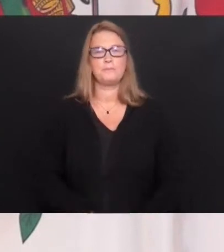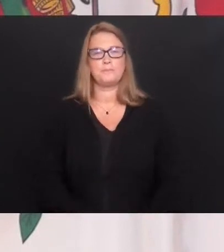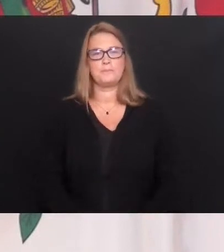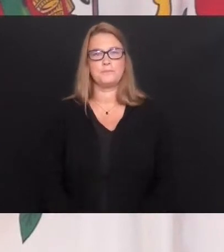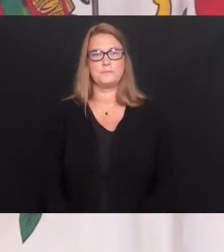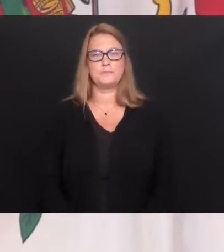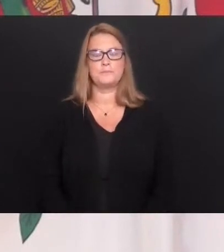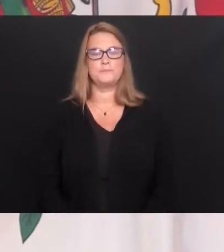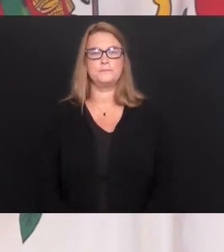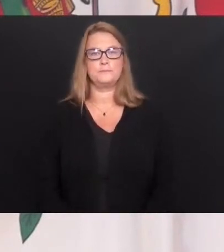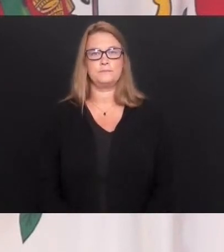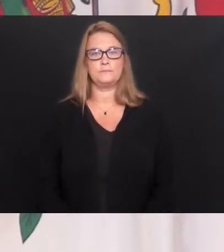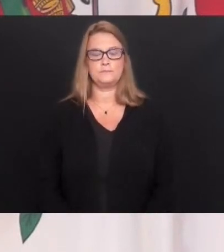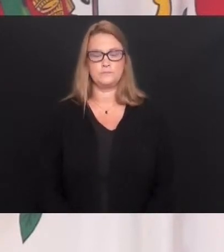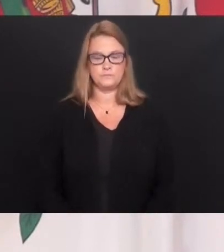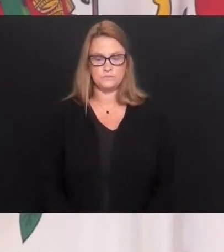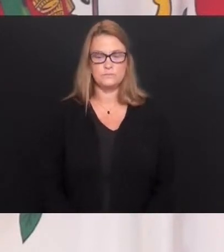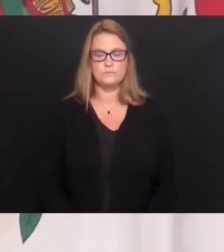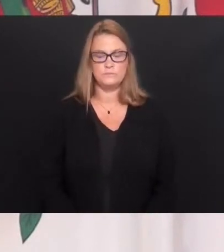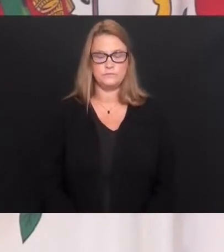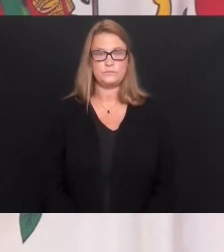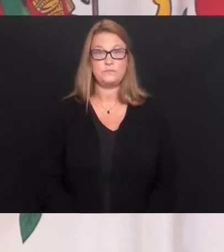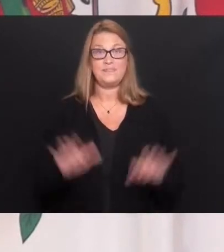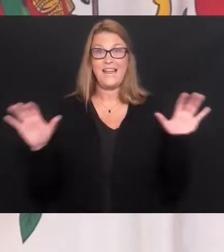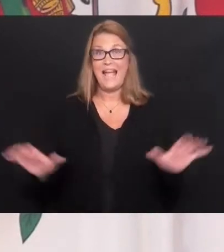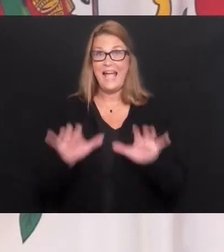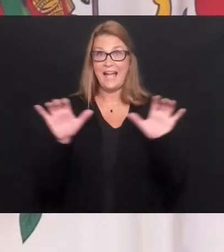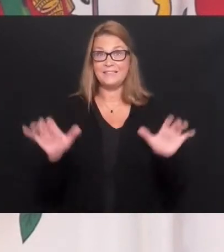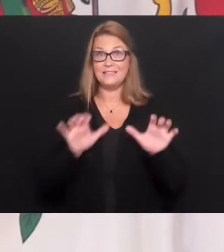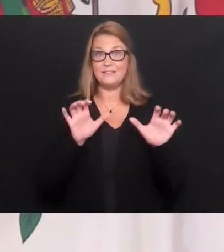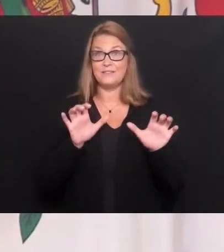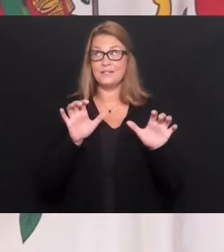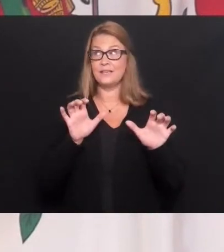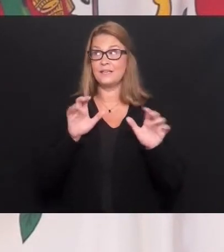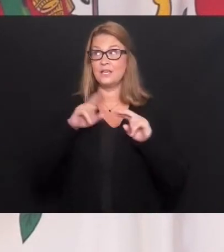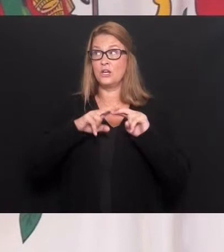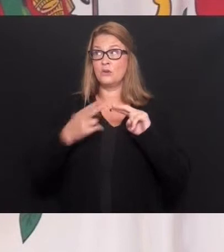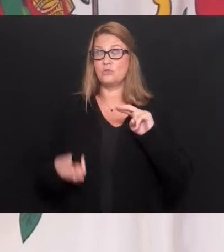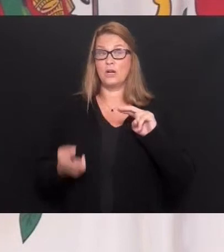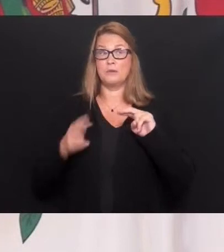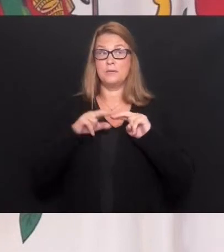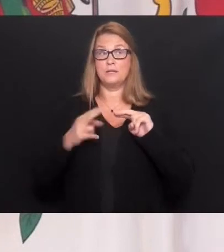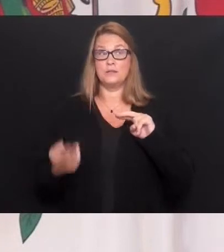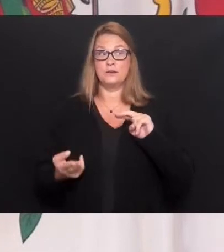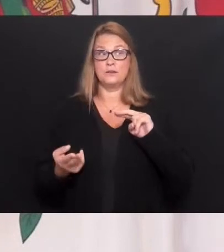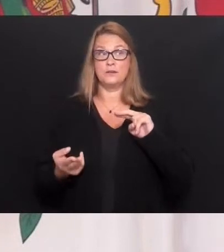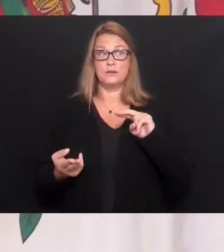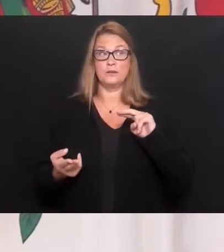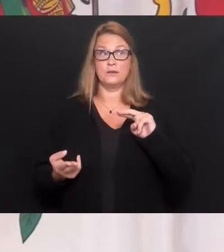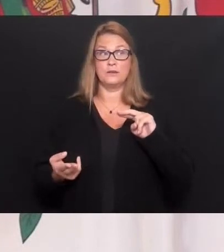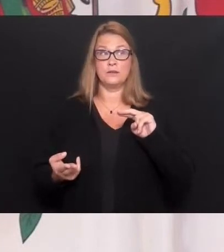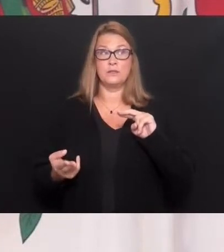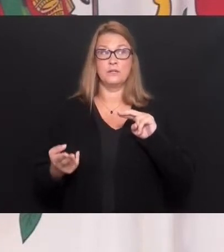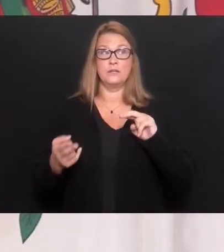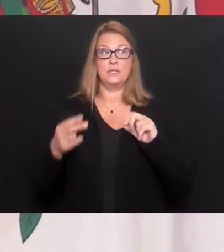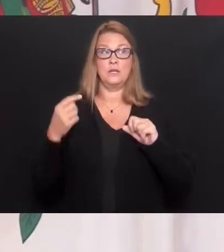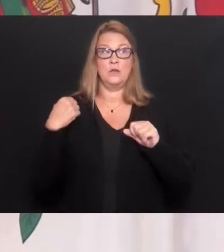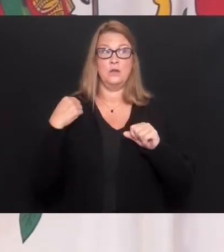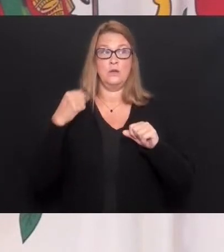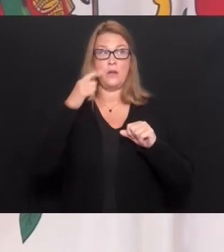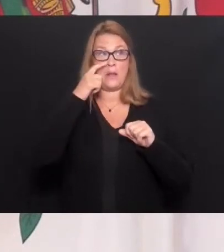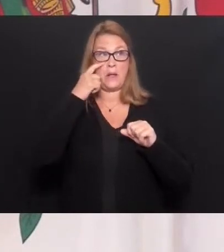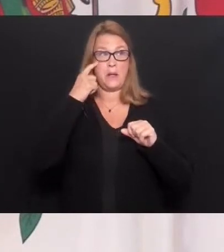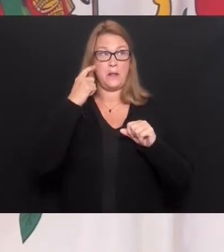Our active cases continue to drop, you know, and, you know, our active